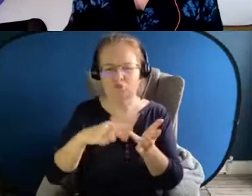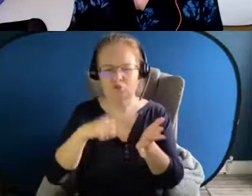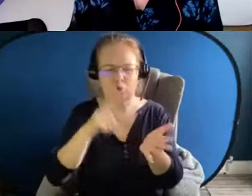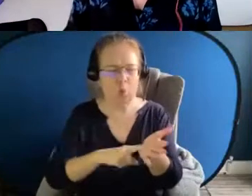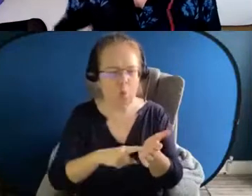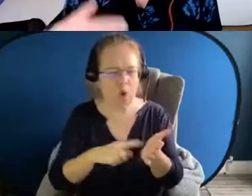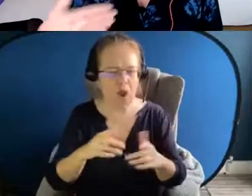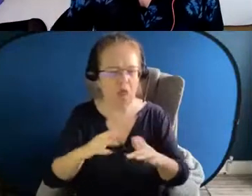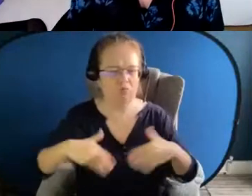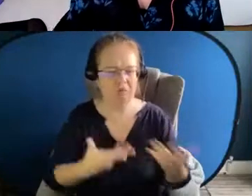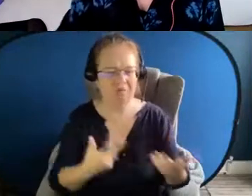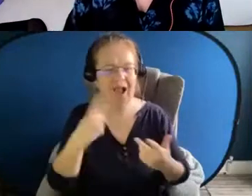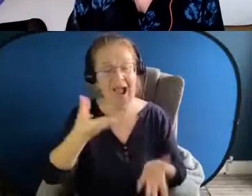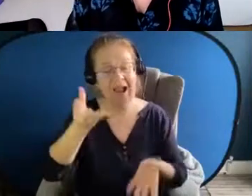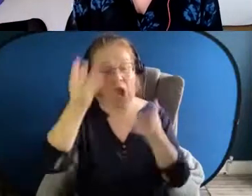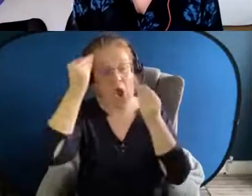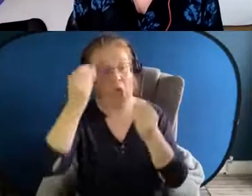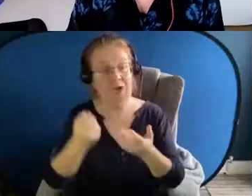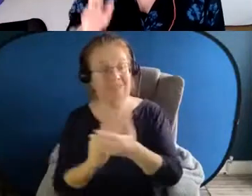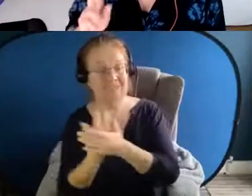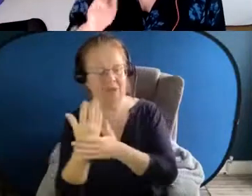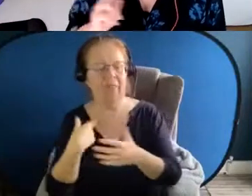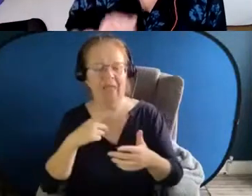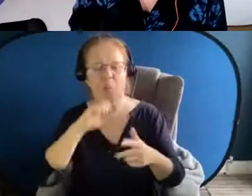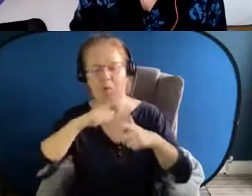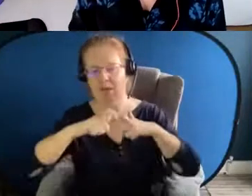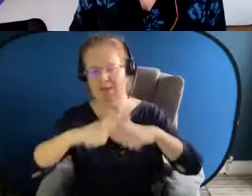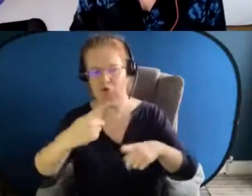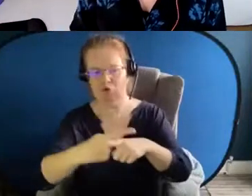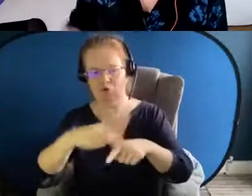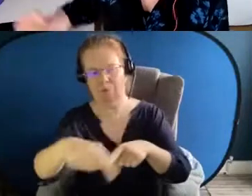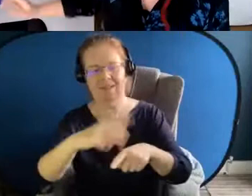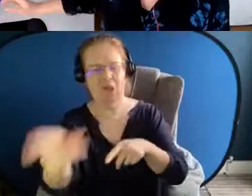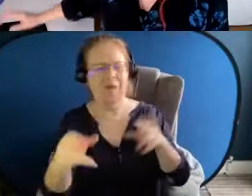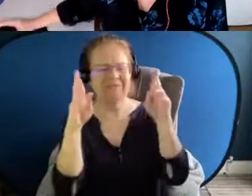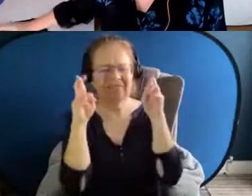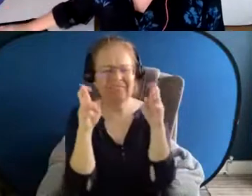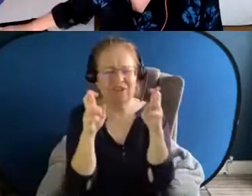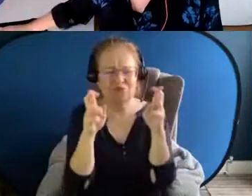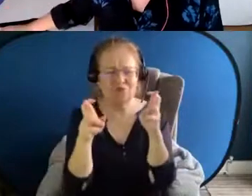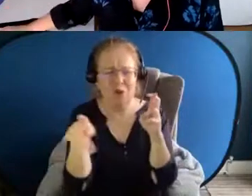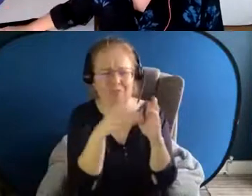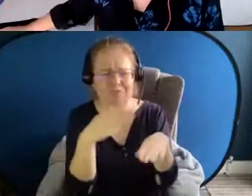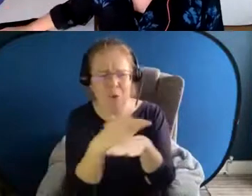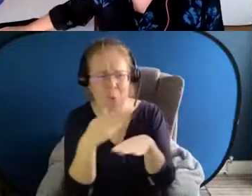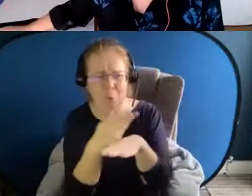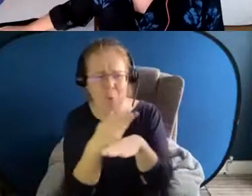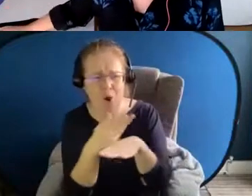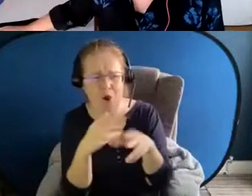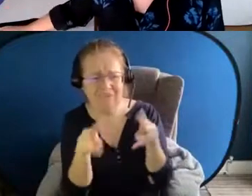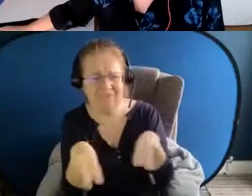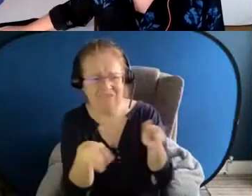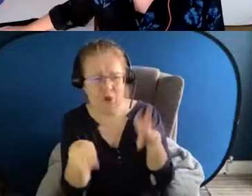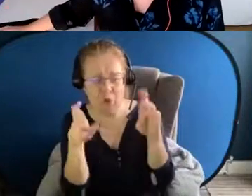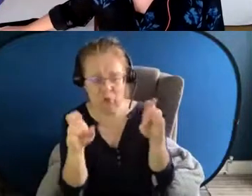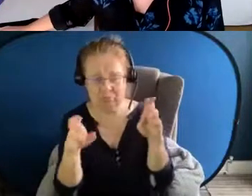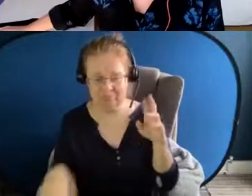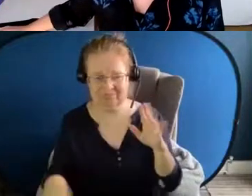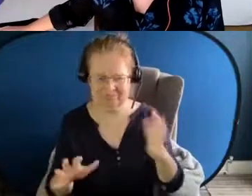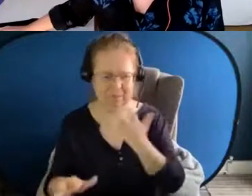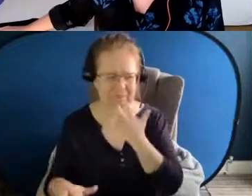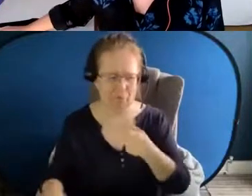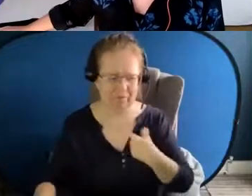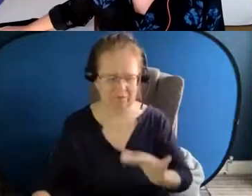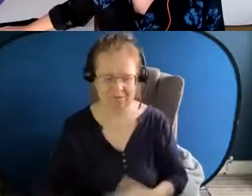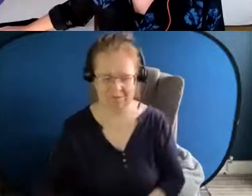the learning developer, which is what we'll then carry on discussing. So as I say, fingers crossed, we will try and play this video now, but bear with